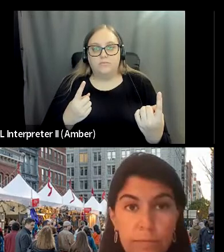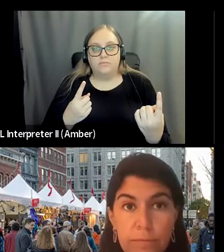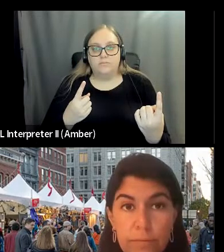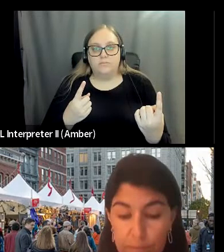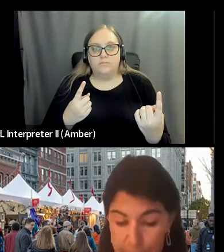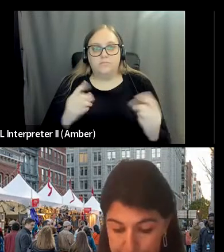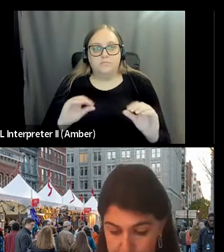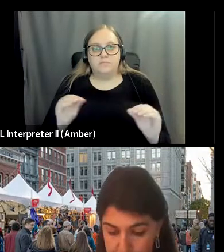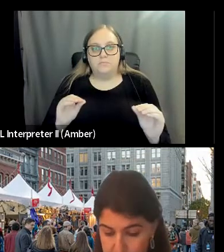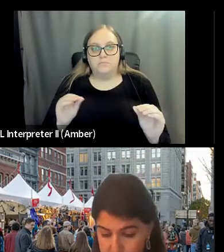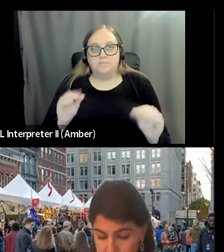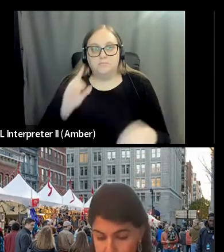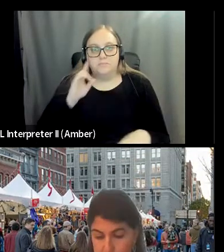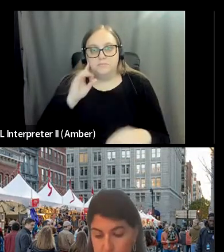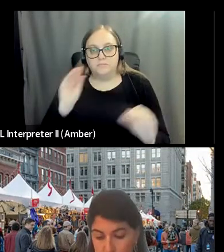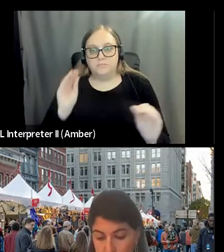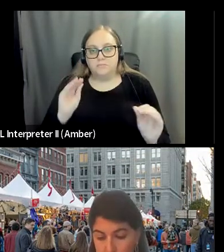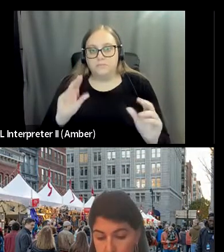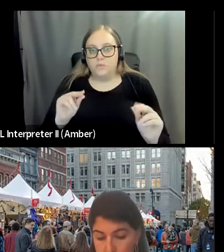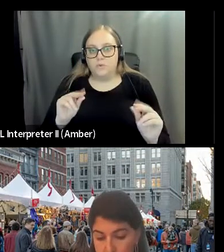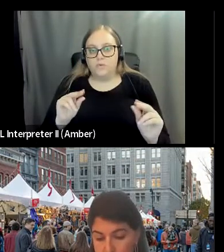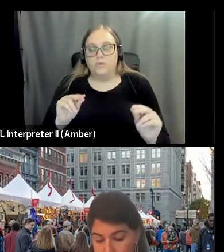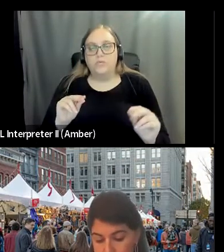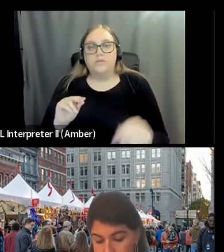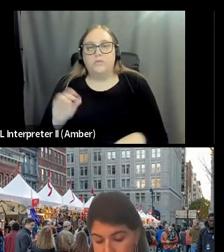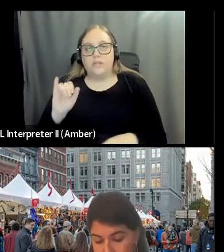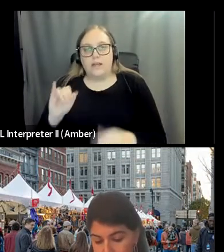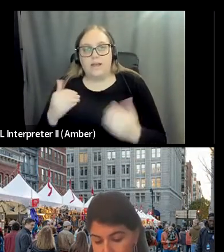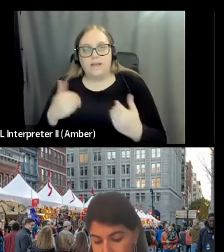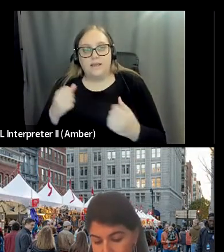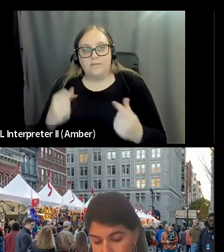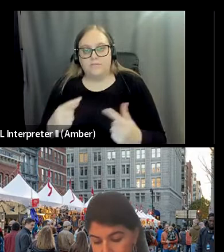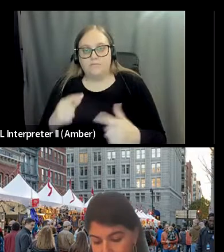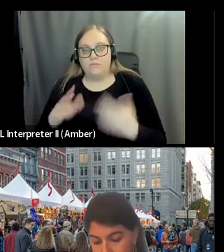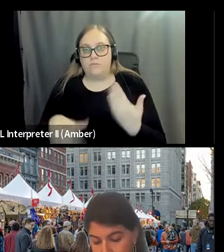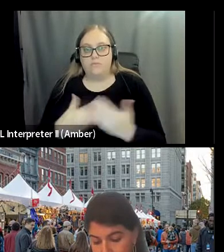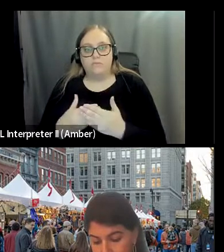I don't see or hear any no votes. The ayes have it unanimously.